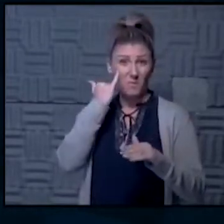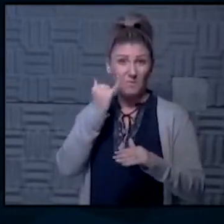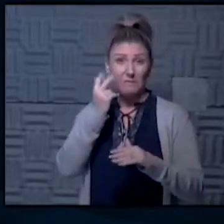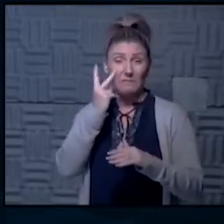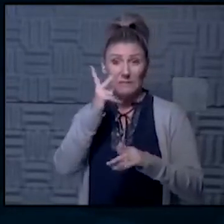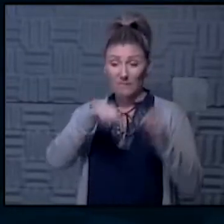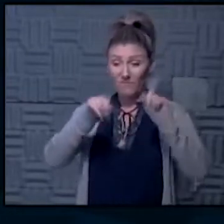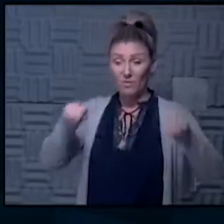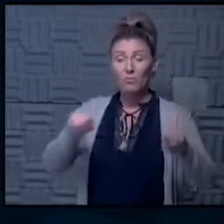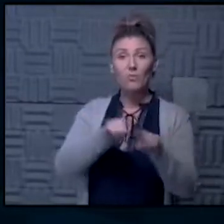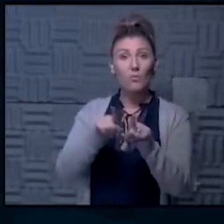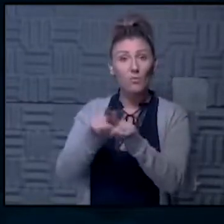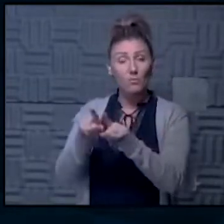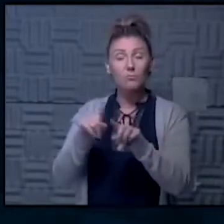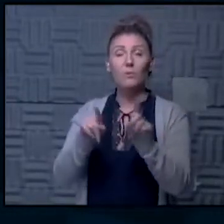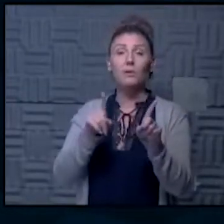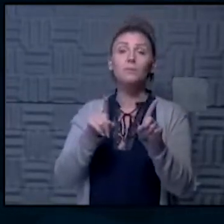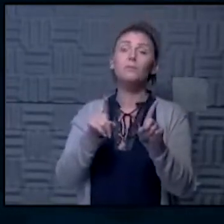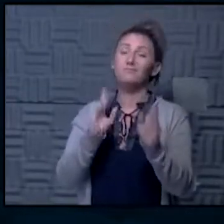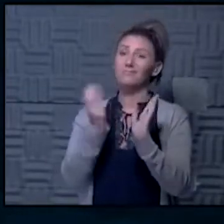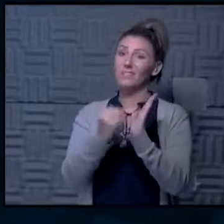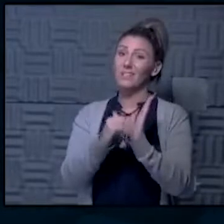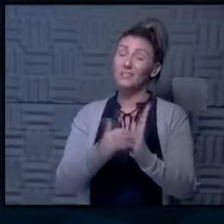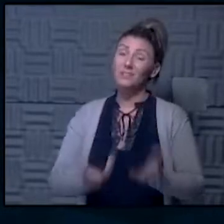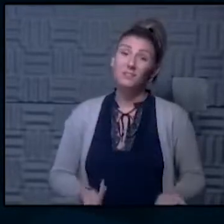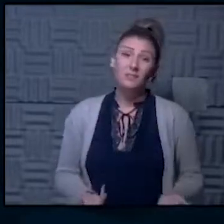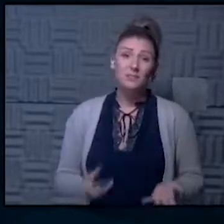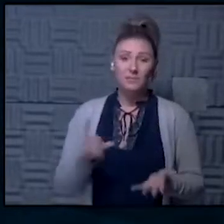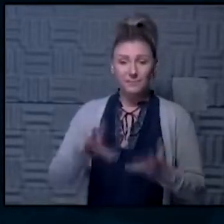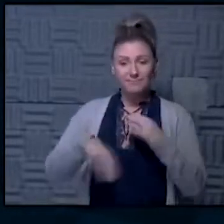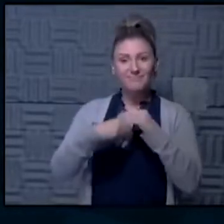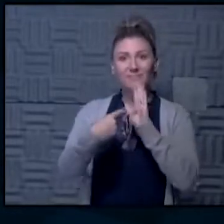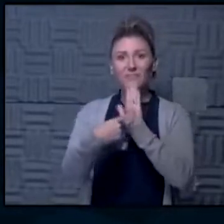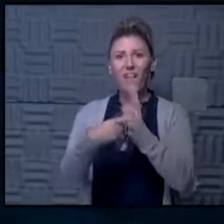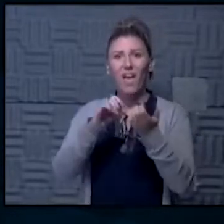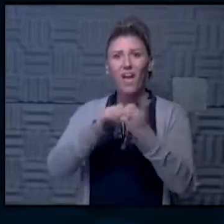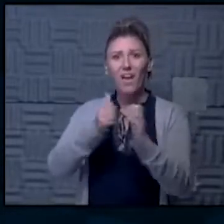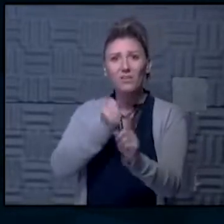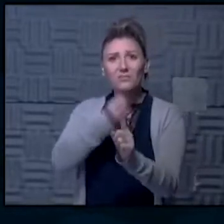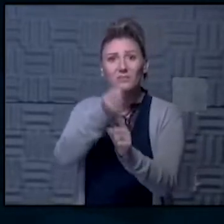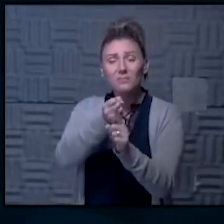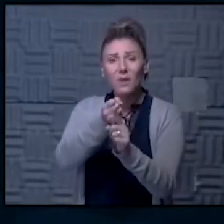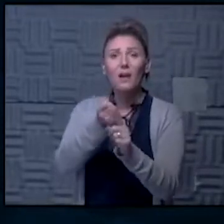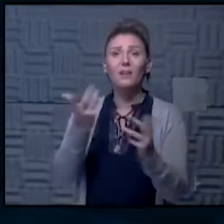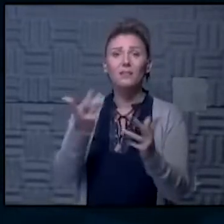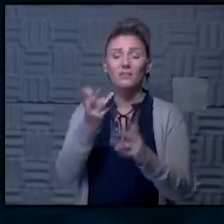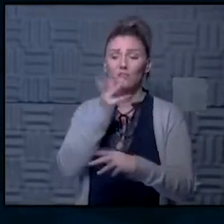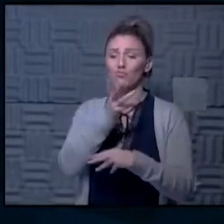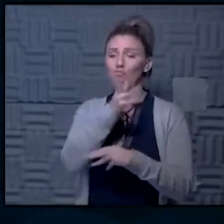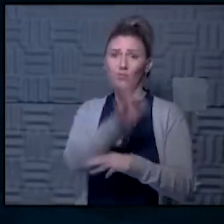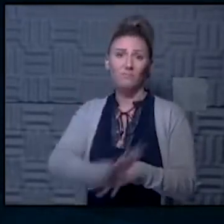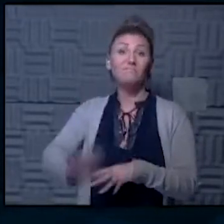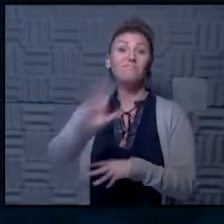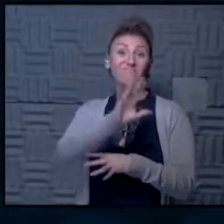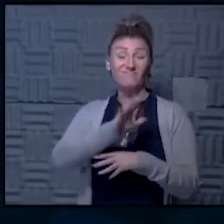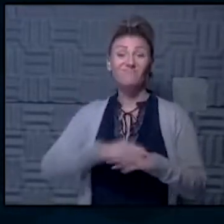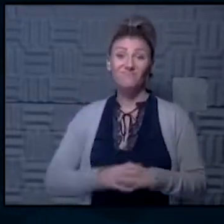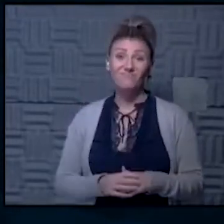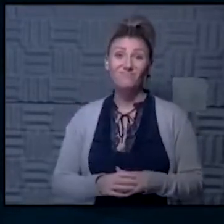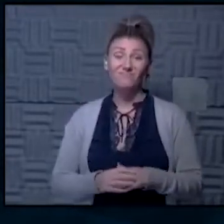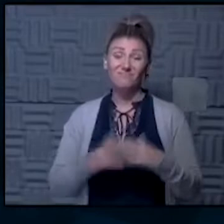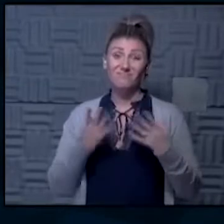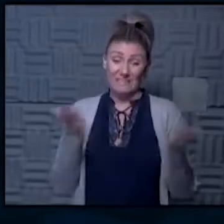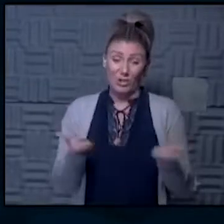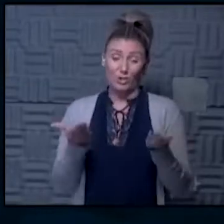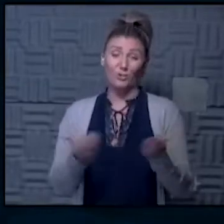as well. So again, it's just another example of how it's impacting the rural areas out